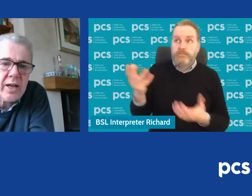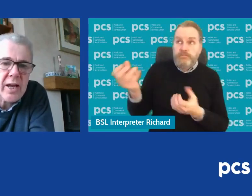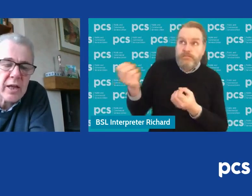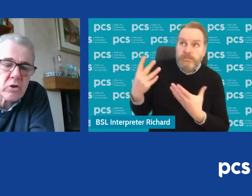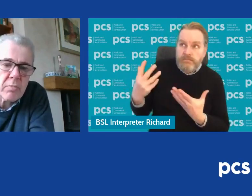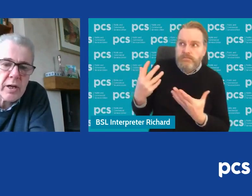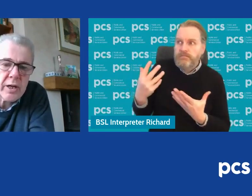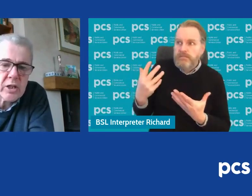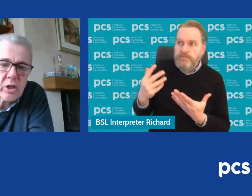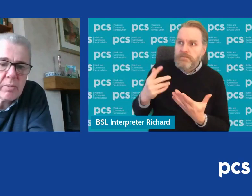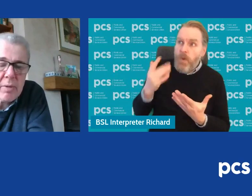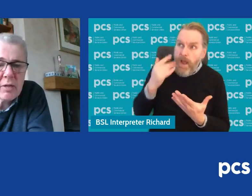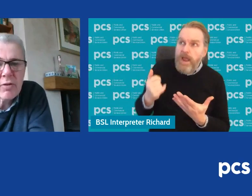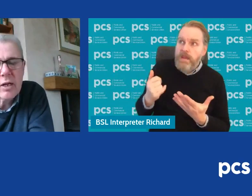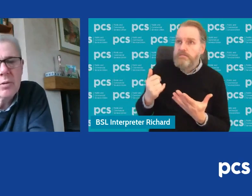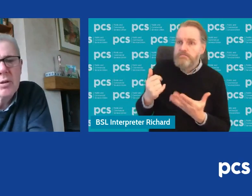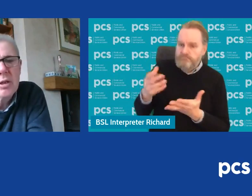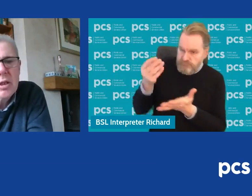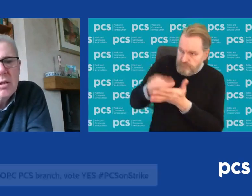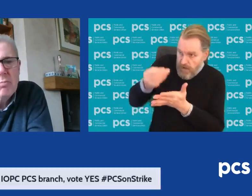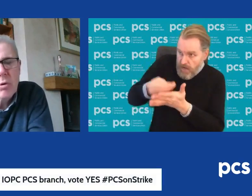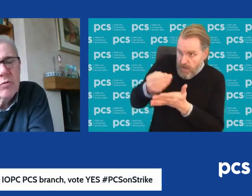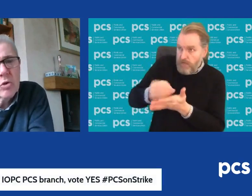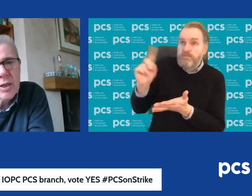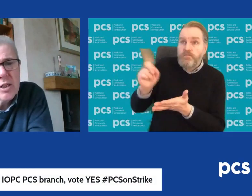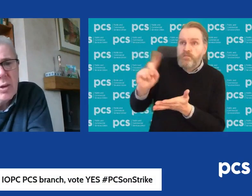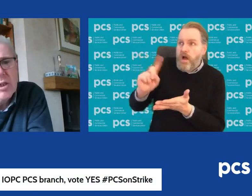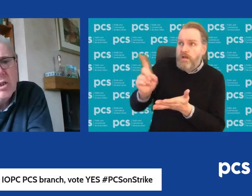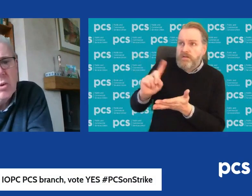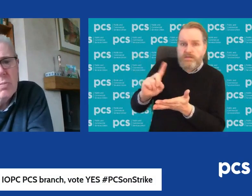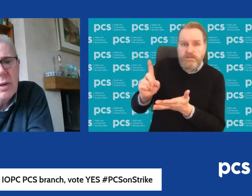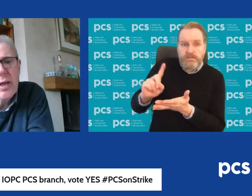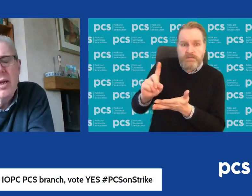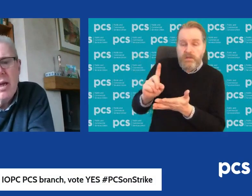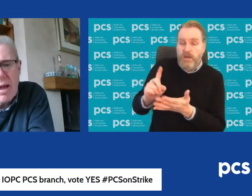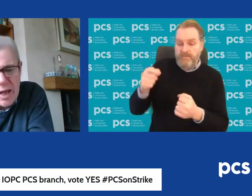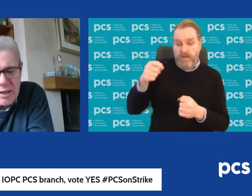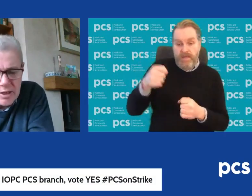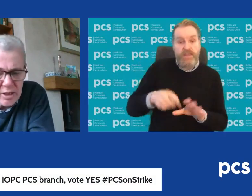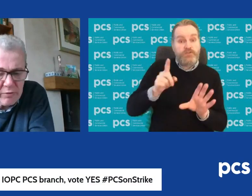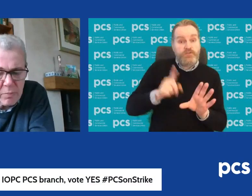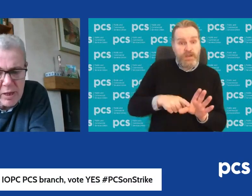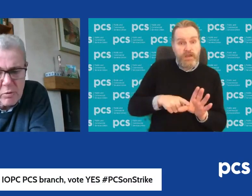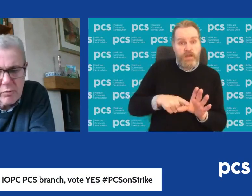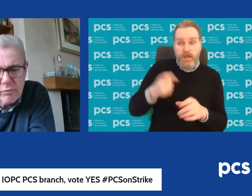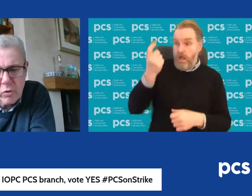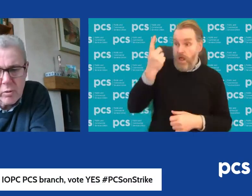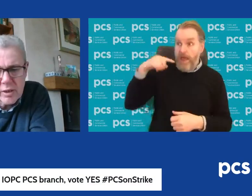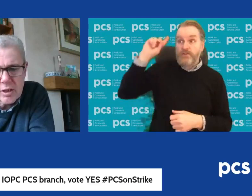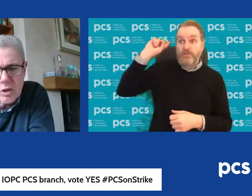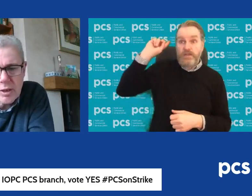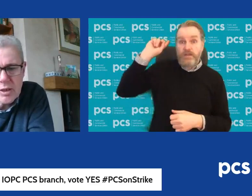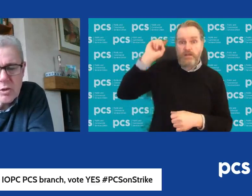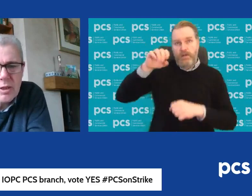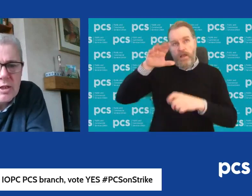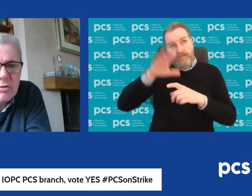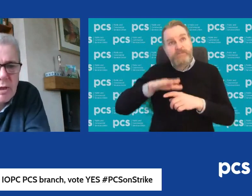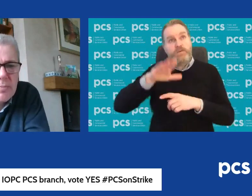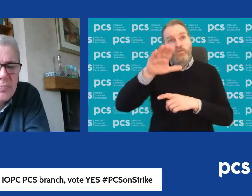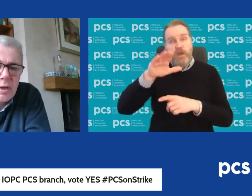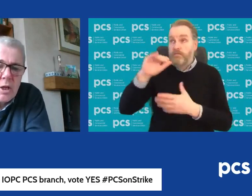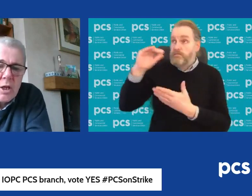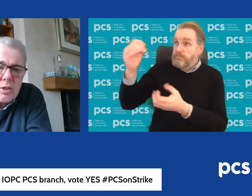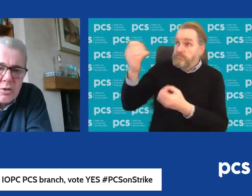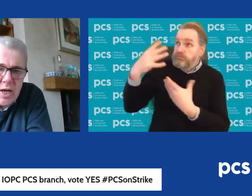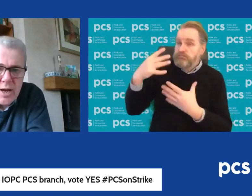if any, extra money is going to be made available, both for 2022's pay and indeed for pay moving forward in